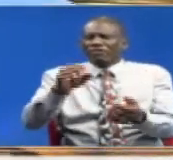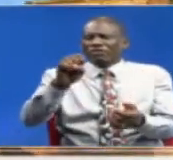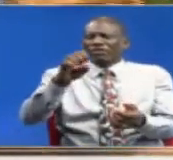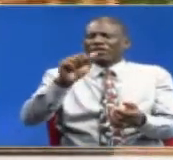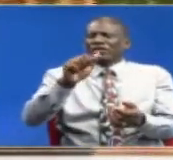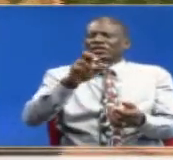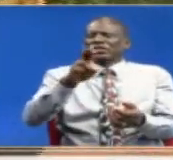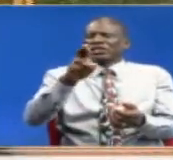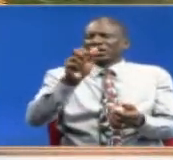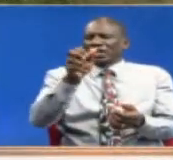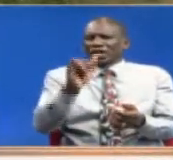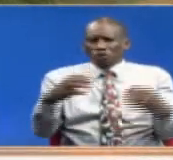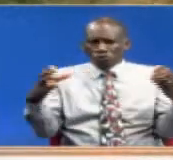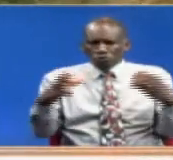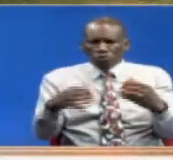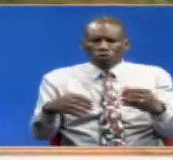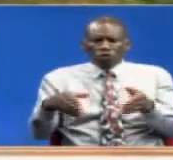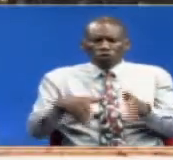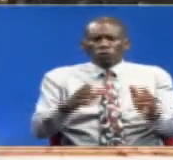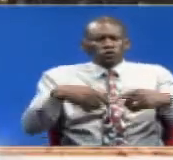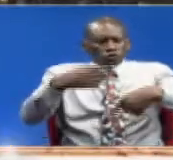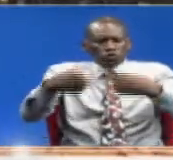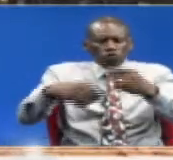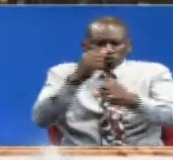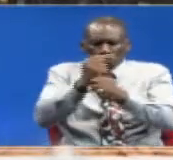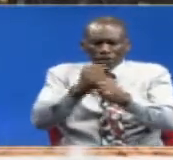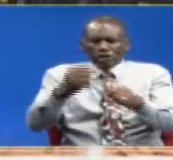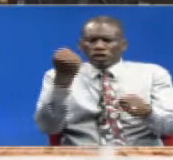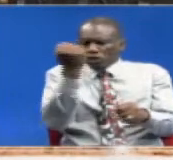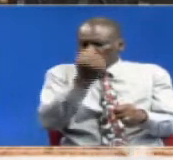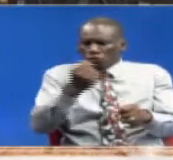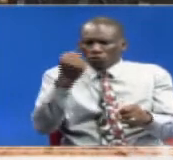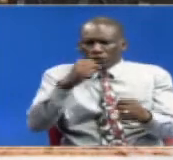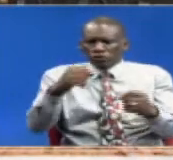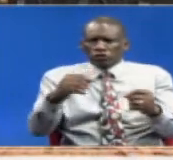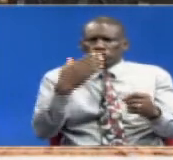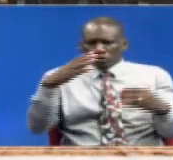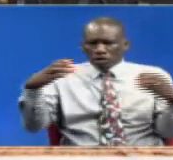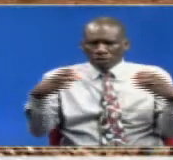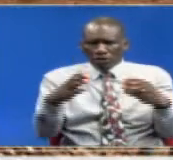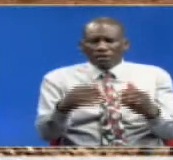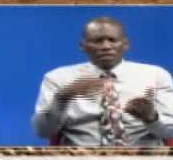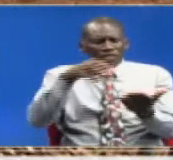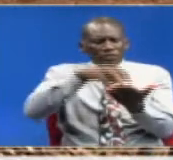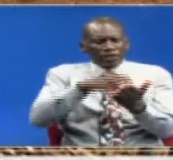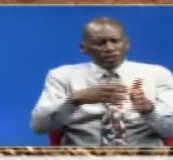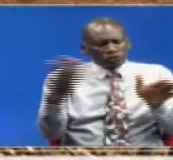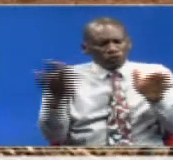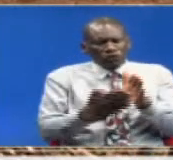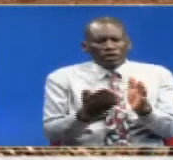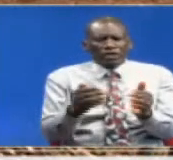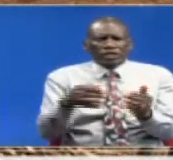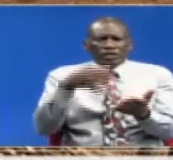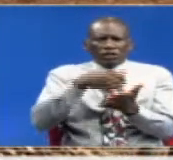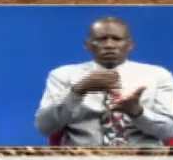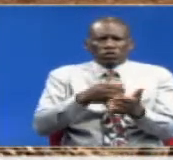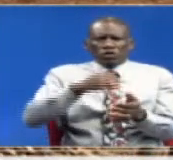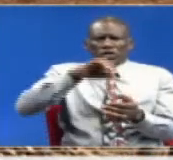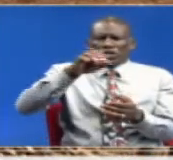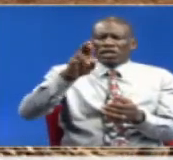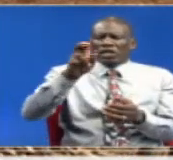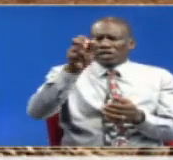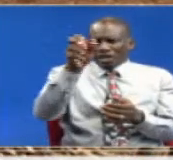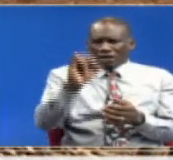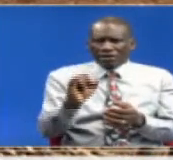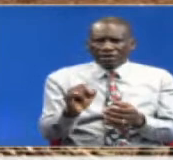its operations in Mumias. The case is said to have been filed by, among many, Jaswant Rai, in what appears to be